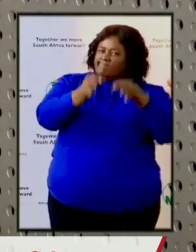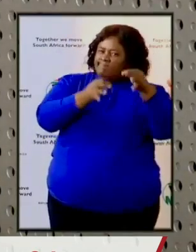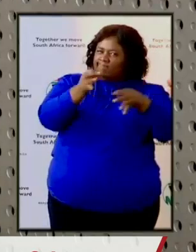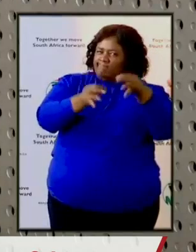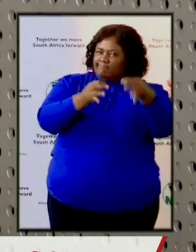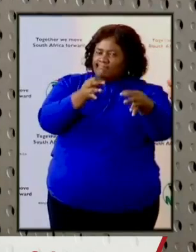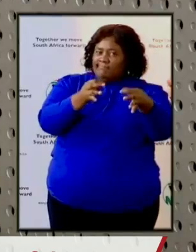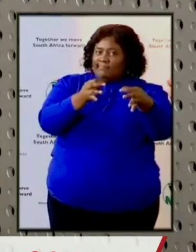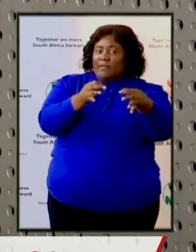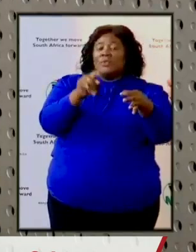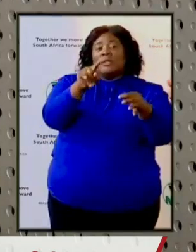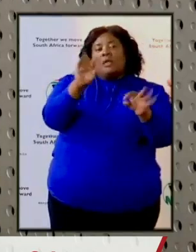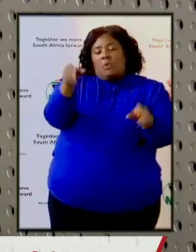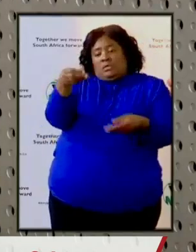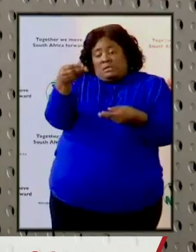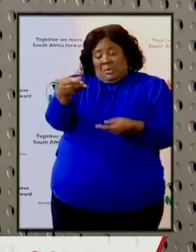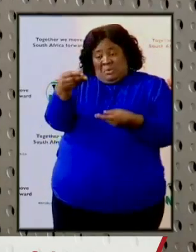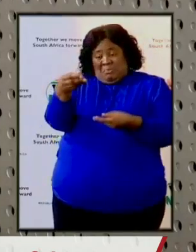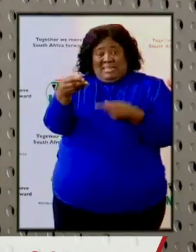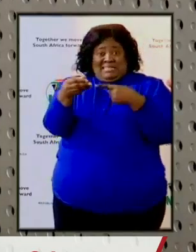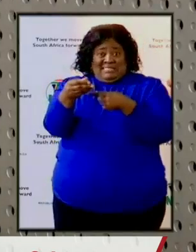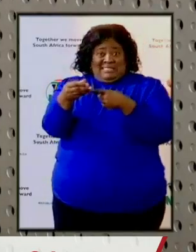a whole document that on which